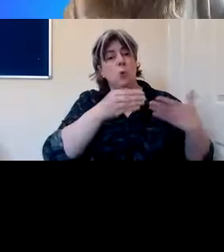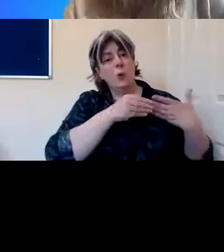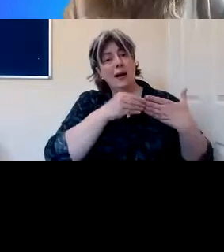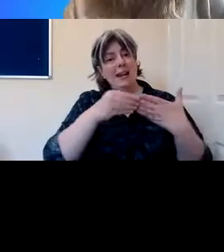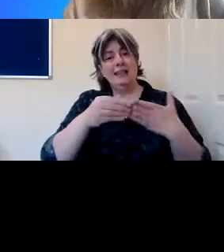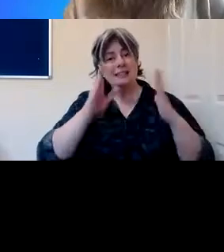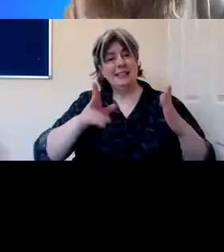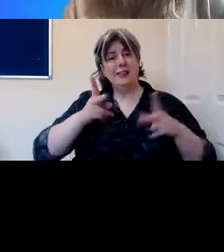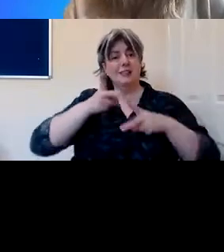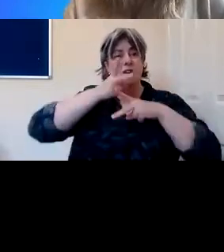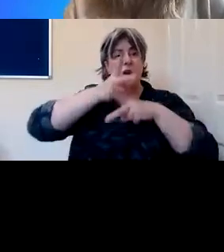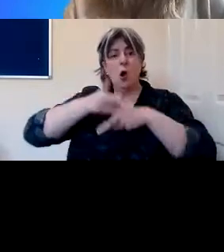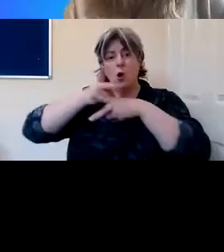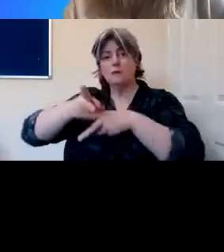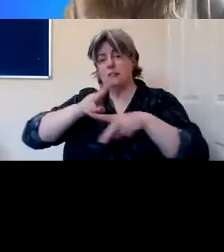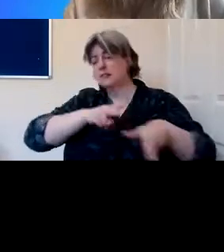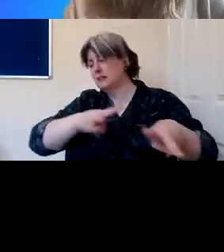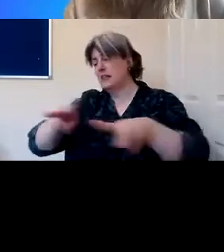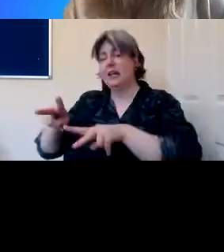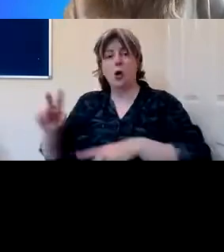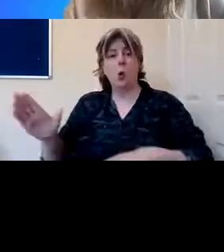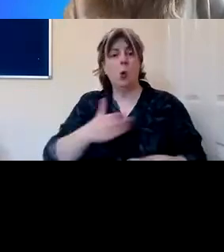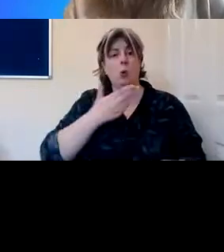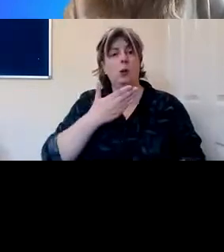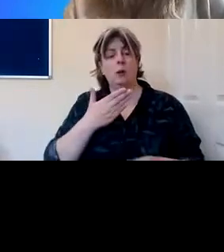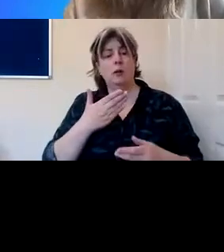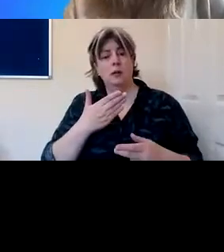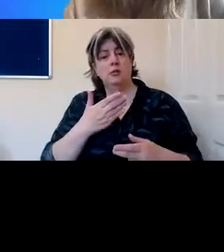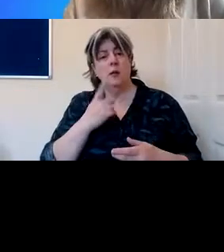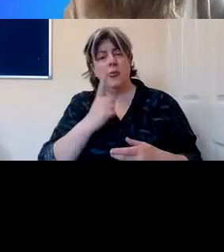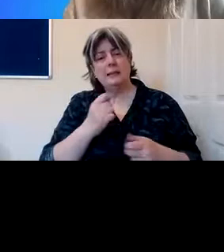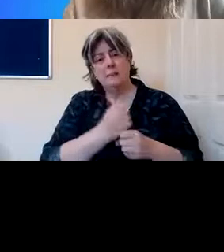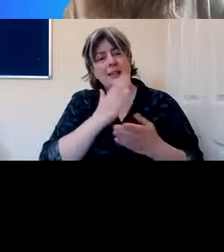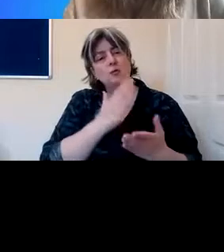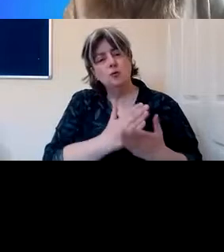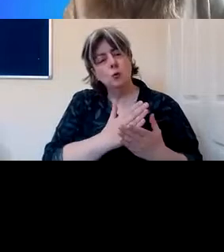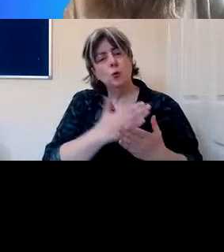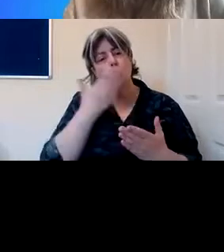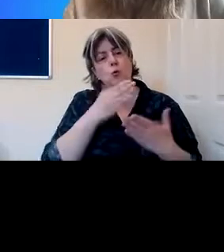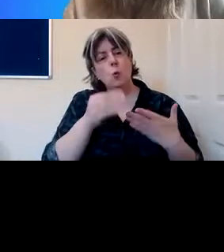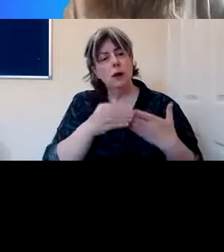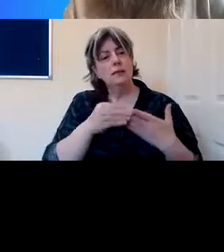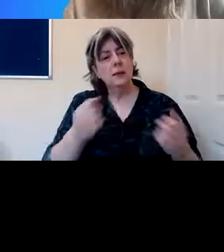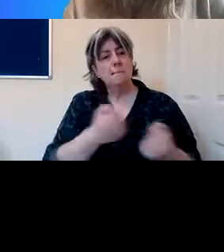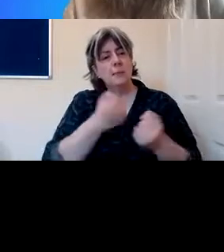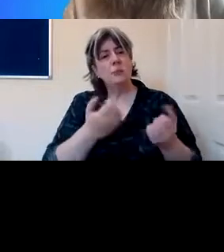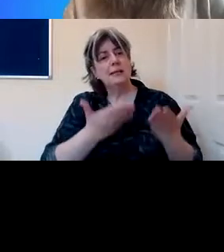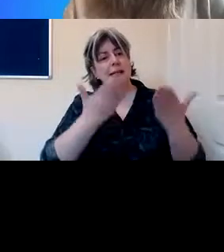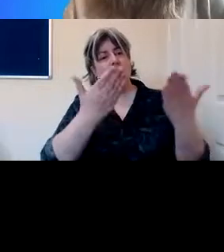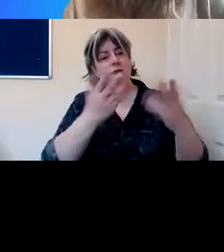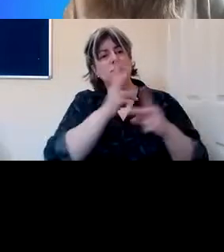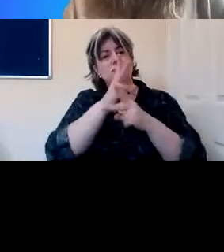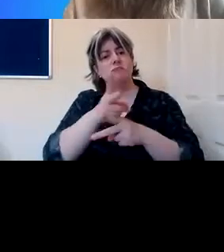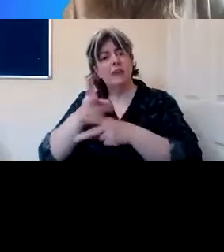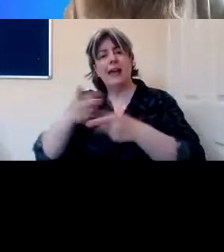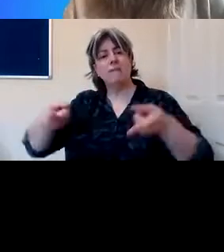who's overseeing all of that. So some of that is about making sure that school leaders are empowered to do that, that they have authority